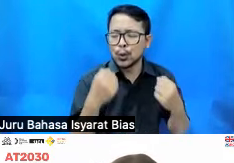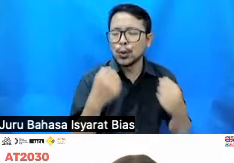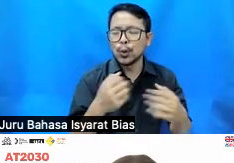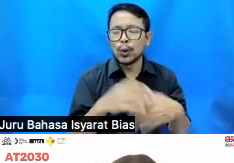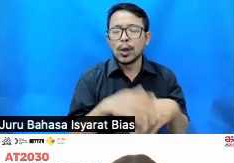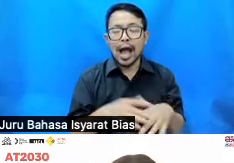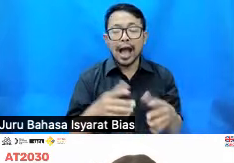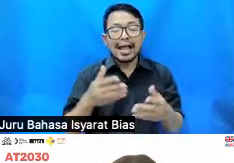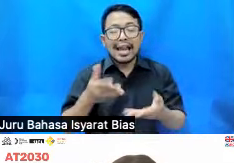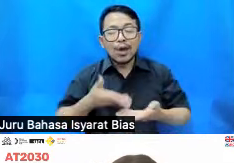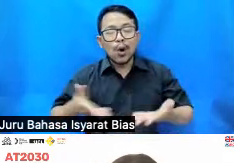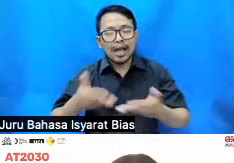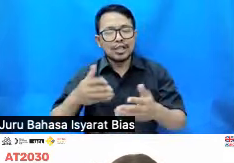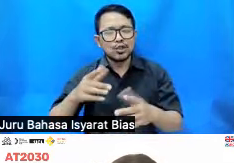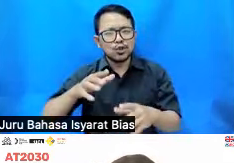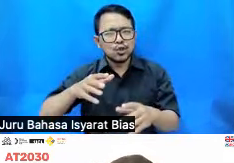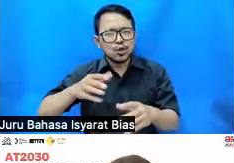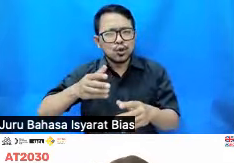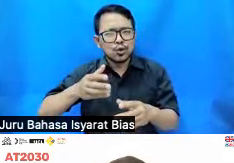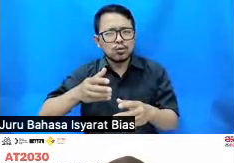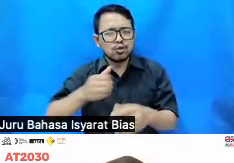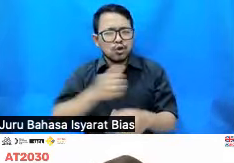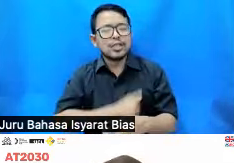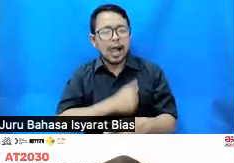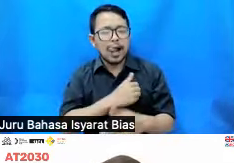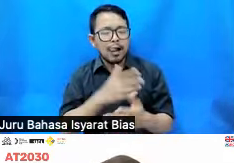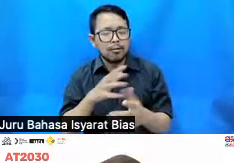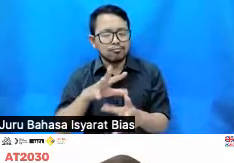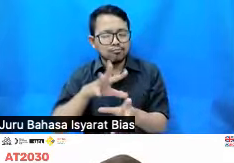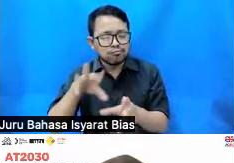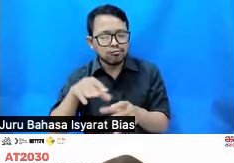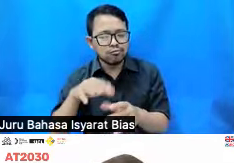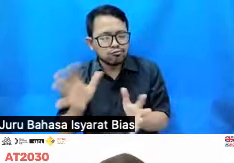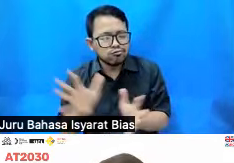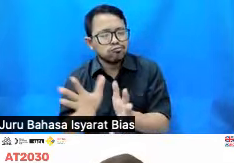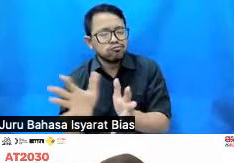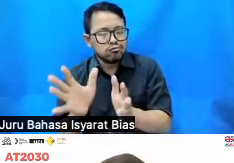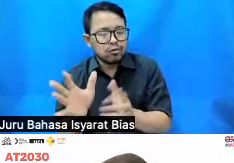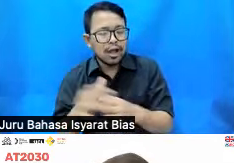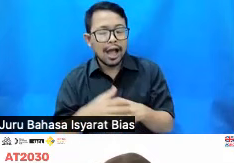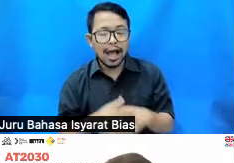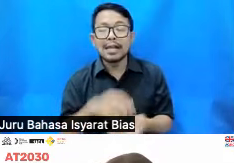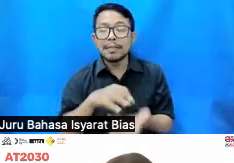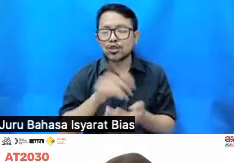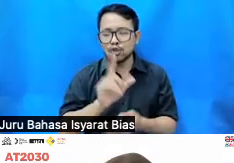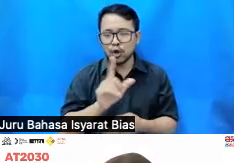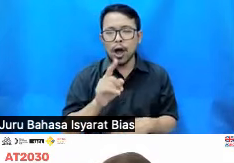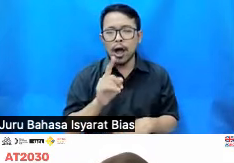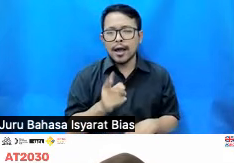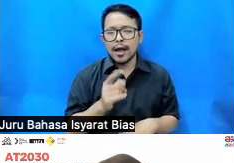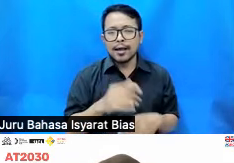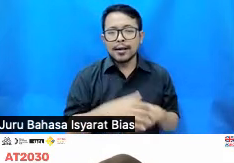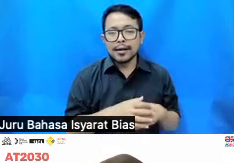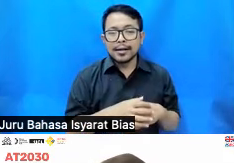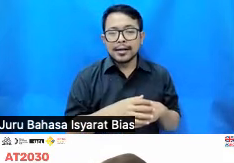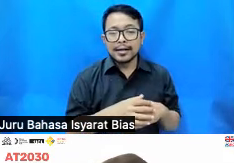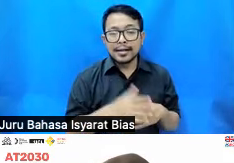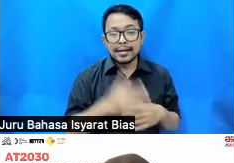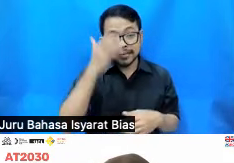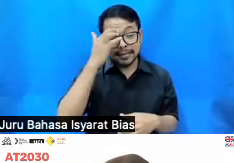reasonable accessible infrastructure. In Solo, there is political will and a real vision to become an inclusive city. And this